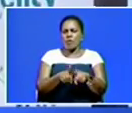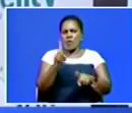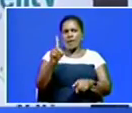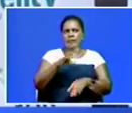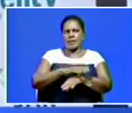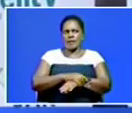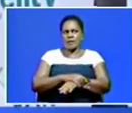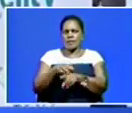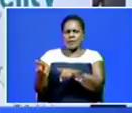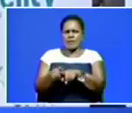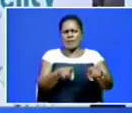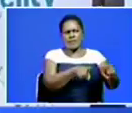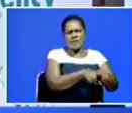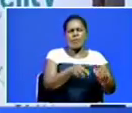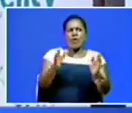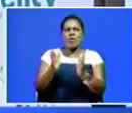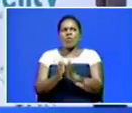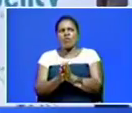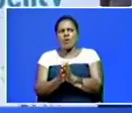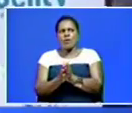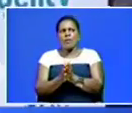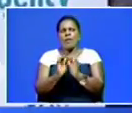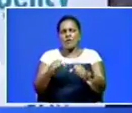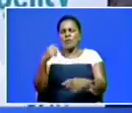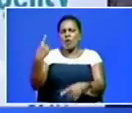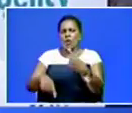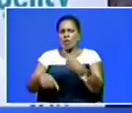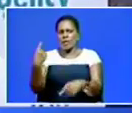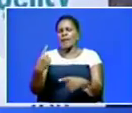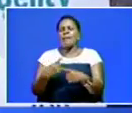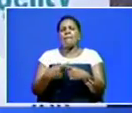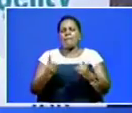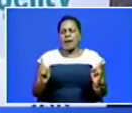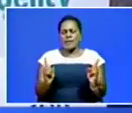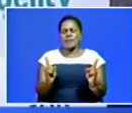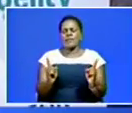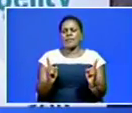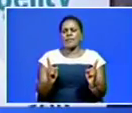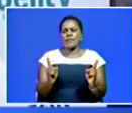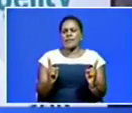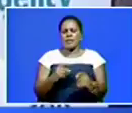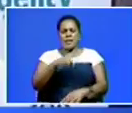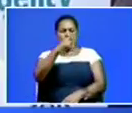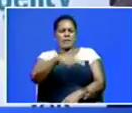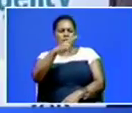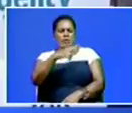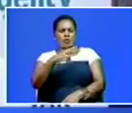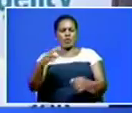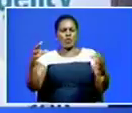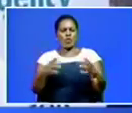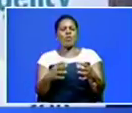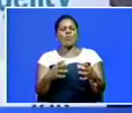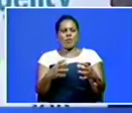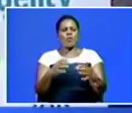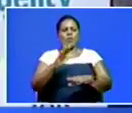the one that we drawed was the game that we should have won, really. But like I says, you know, the attitude of the players has been